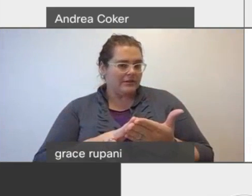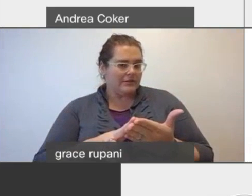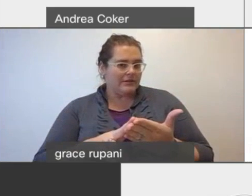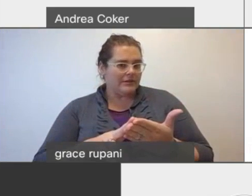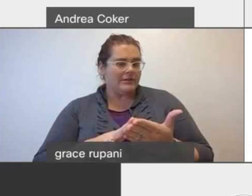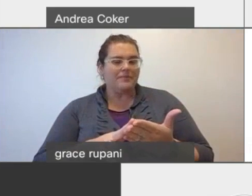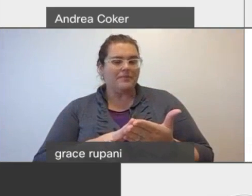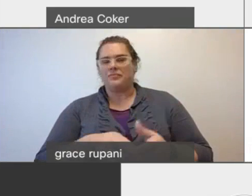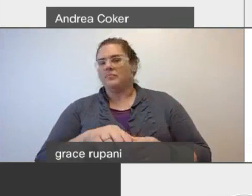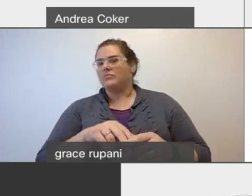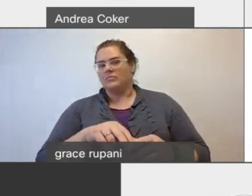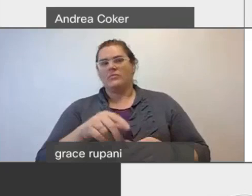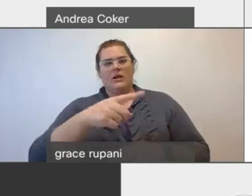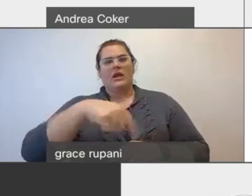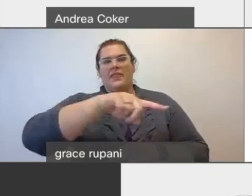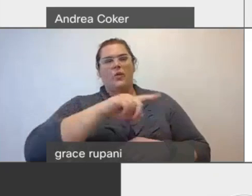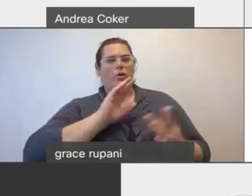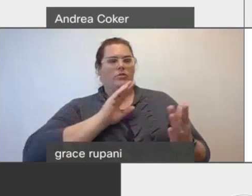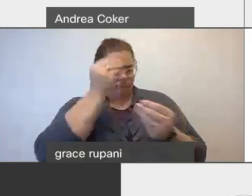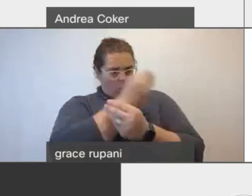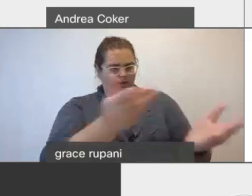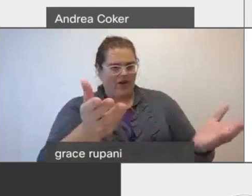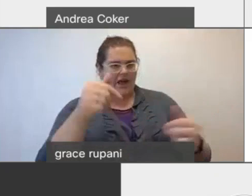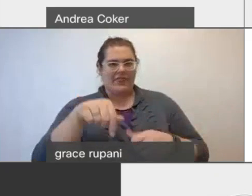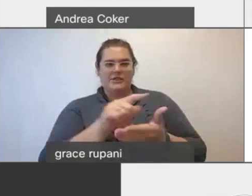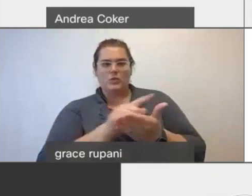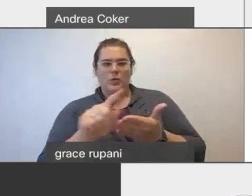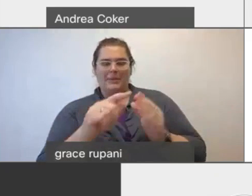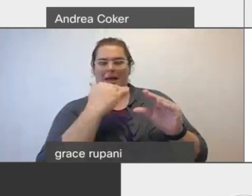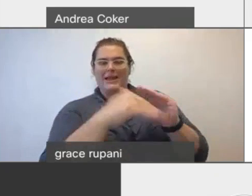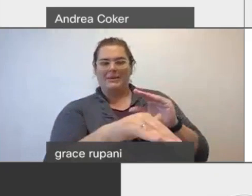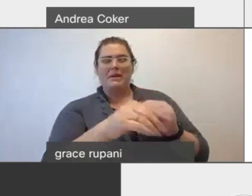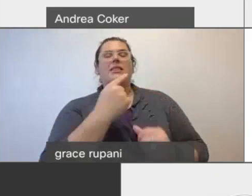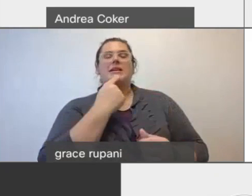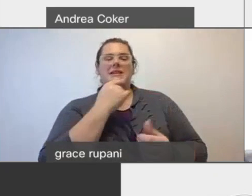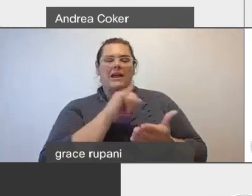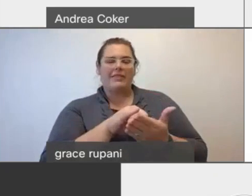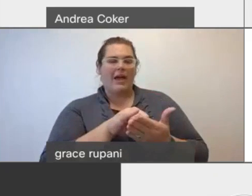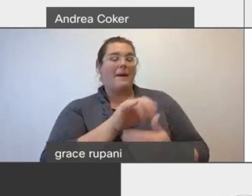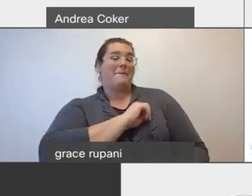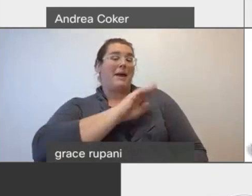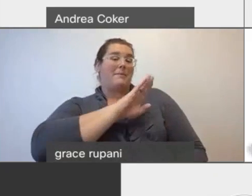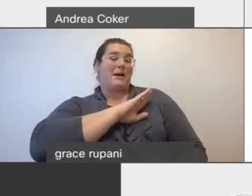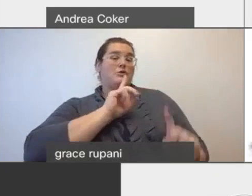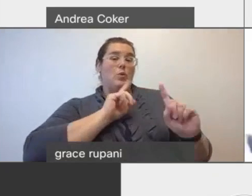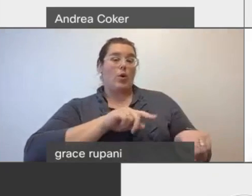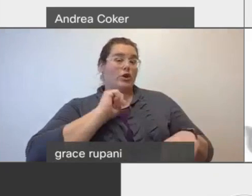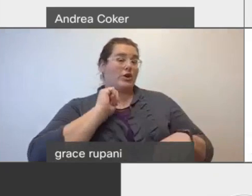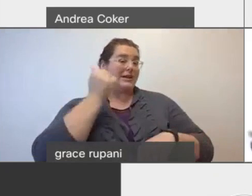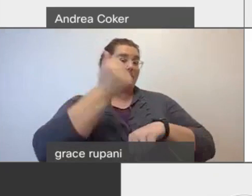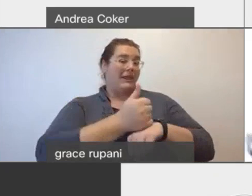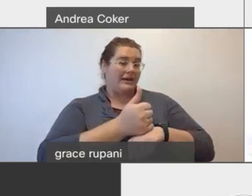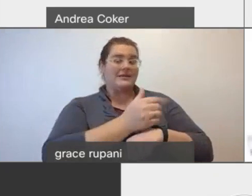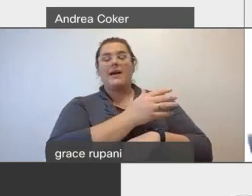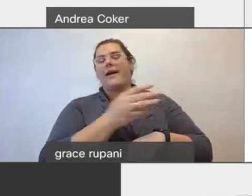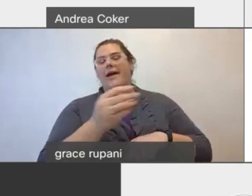received an email this week that just indicated the mayor's order is in place, and it gave the language